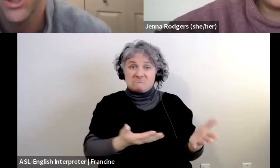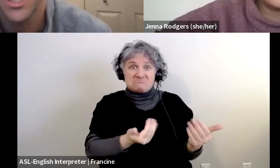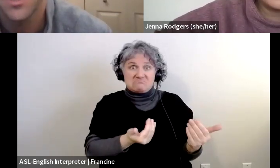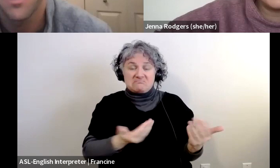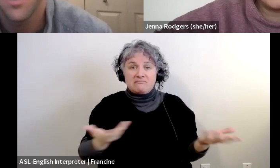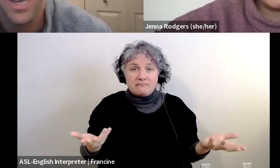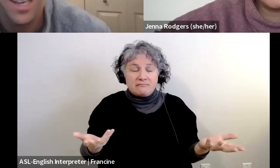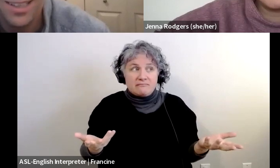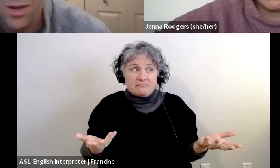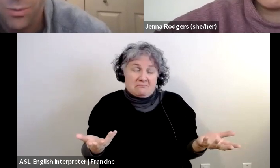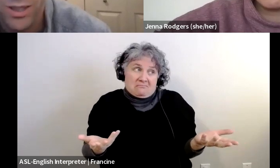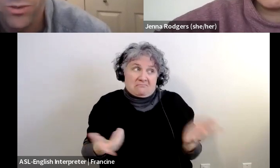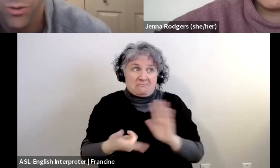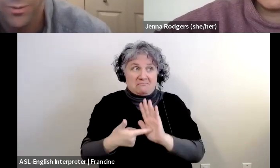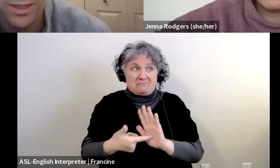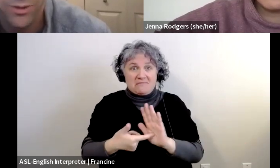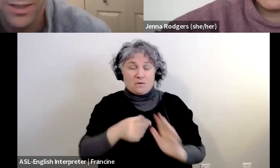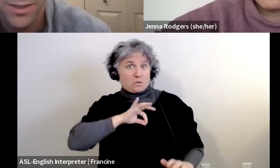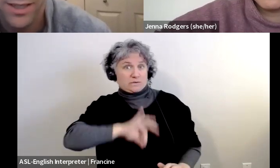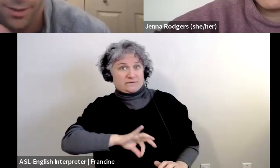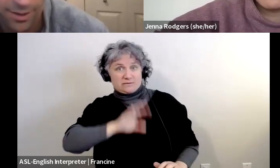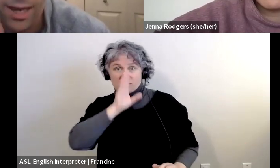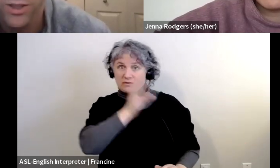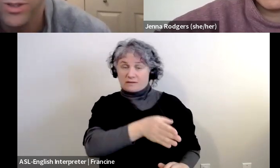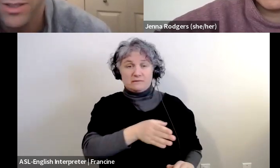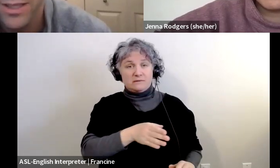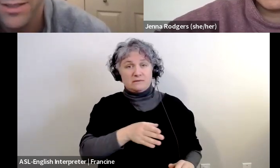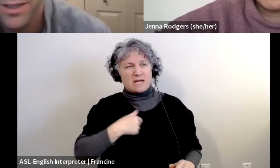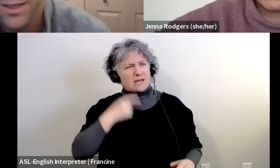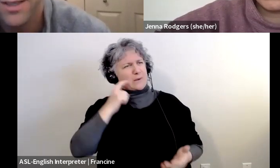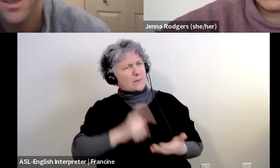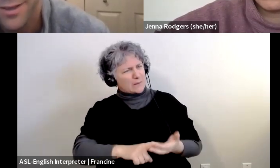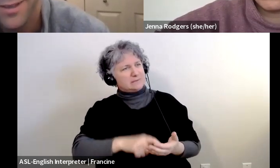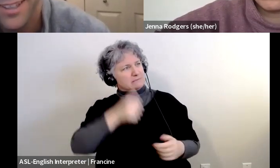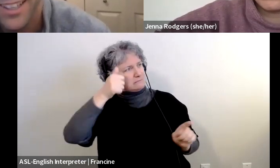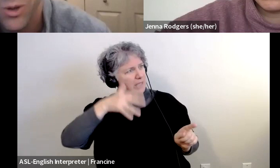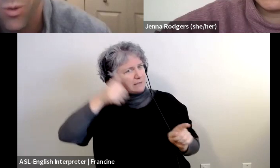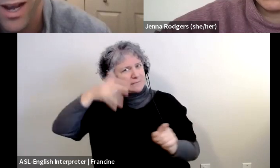So you could, I think that would be a useful way of being direct, is saying, I noticed this.